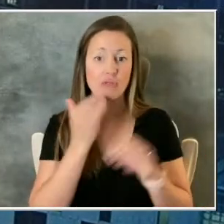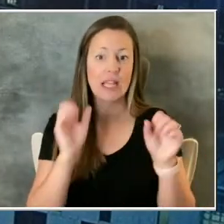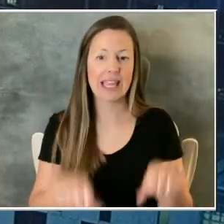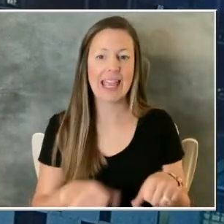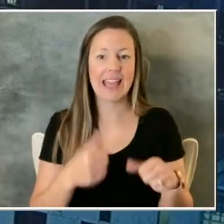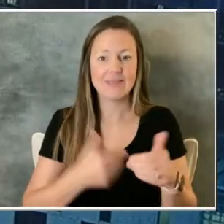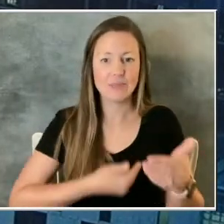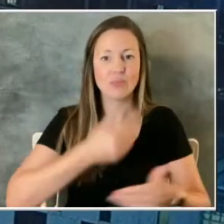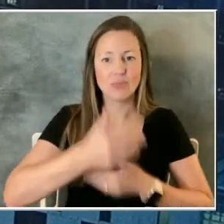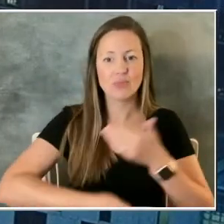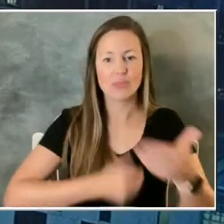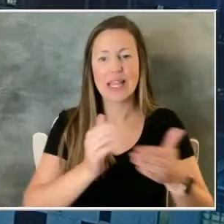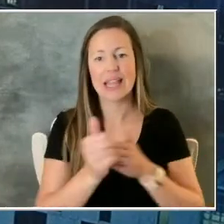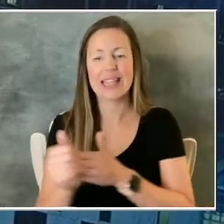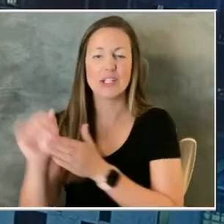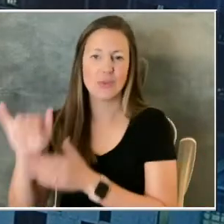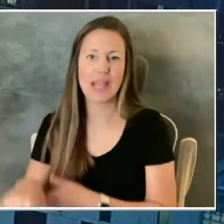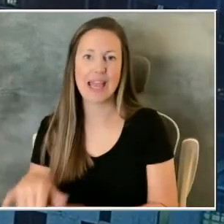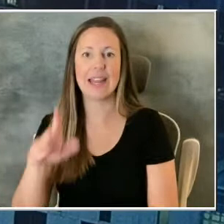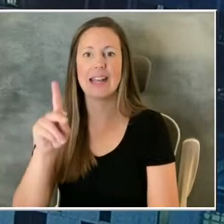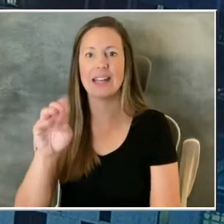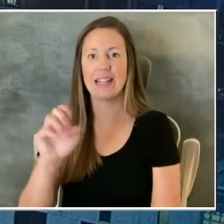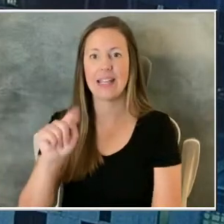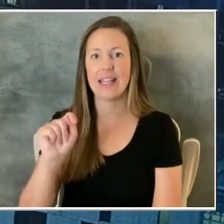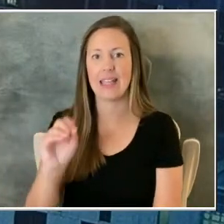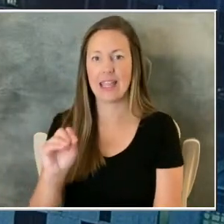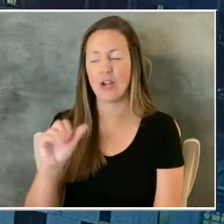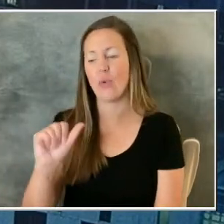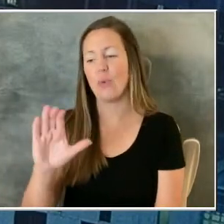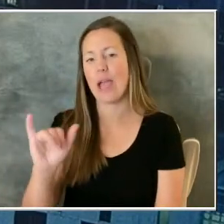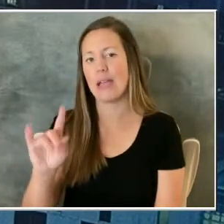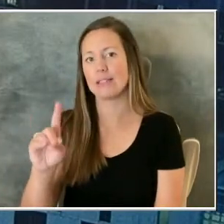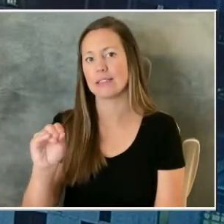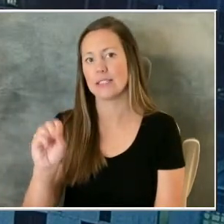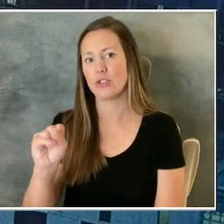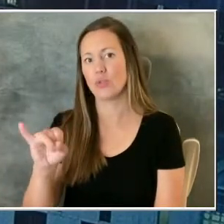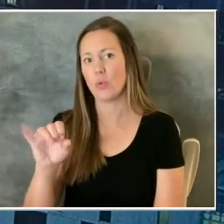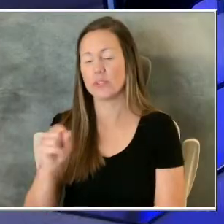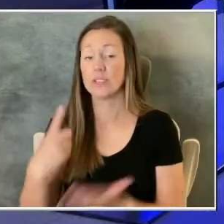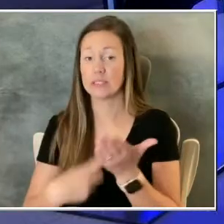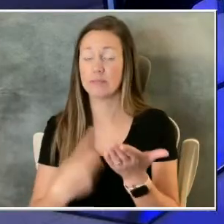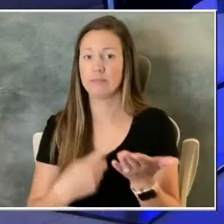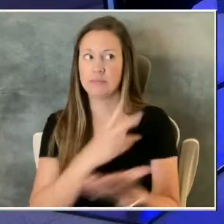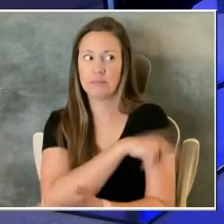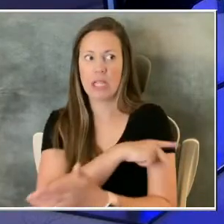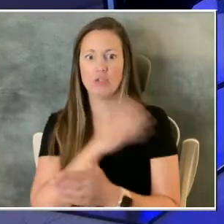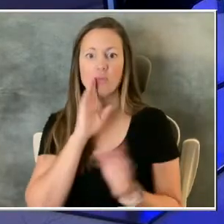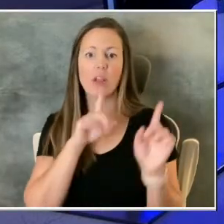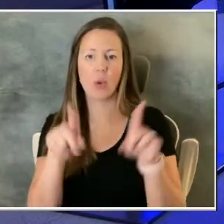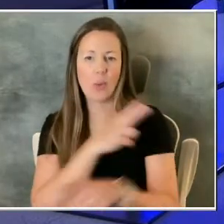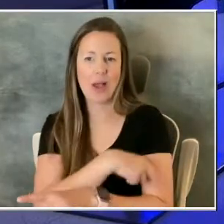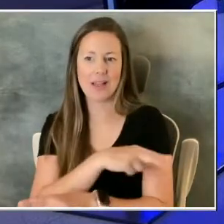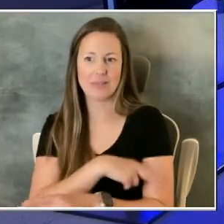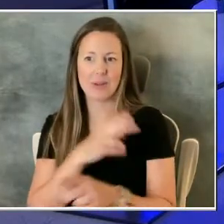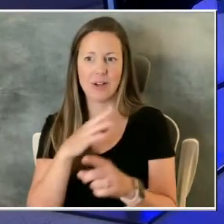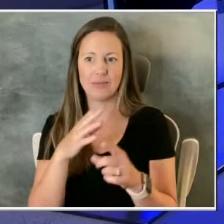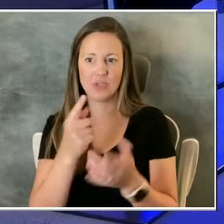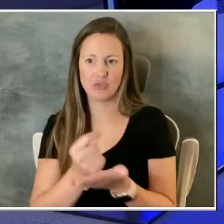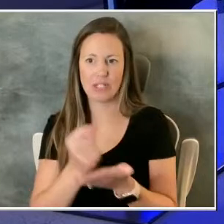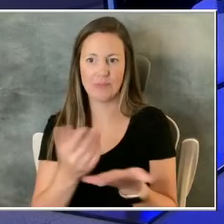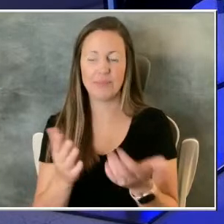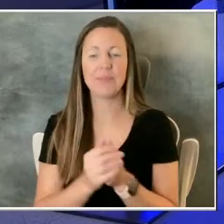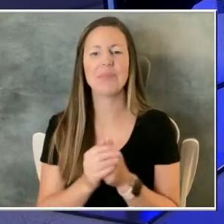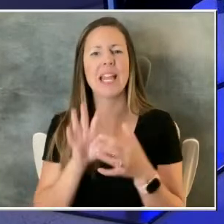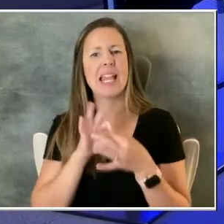ketoacidosis over time, and that is something that patients come to the hospital for, and we treat them here. Another question, is there a connection between diabetes